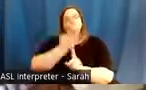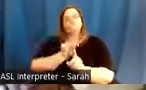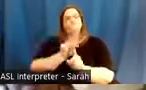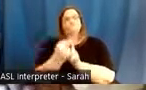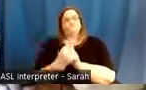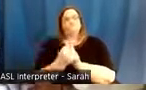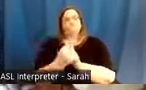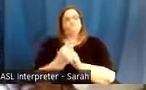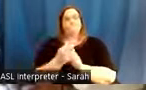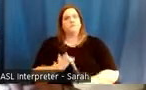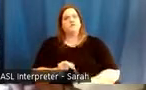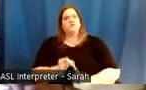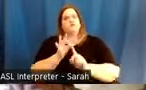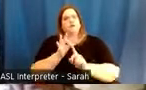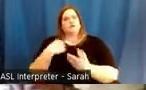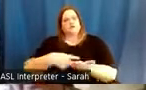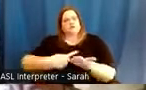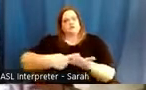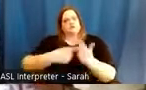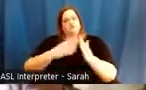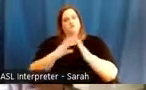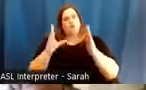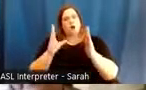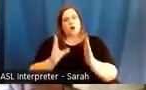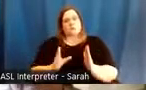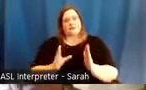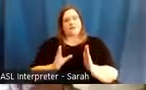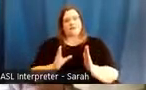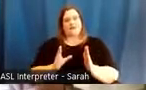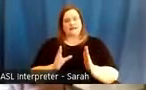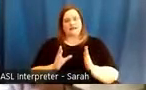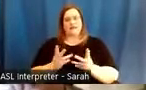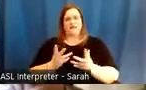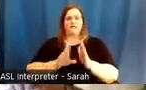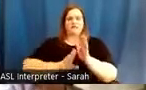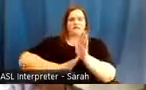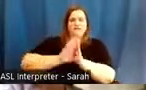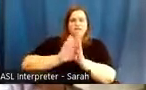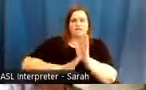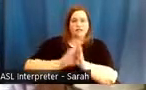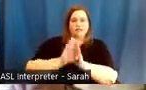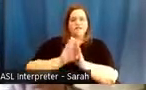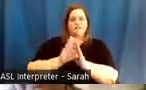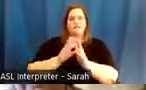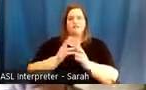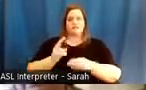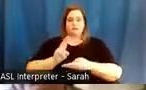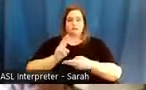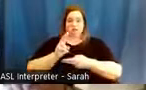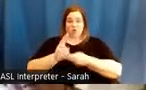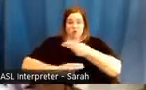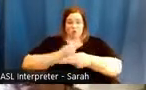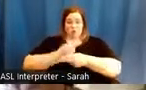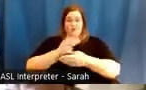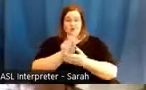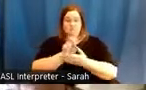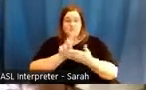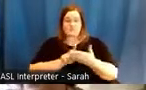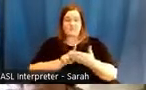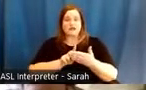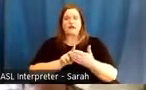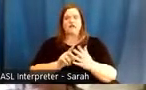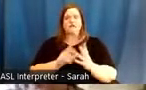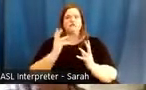since we're talking about housing and, you know, development, you know, universal design is beautiful